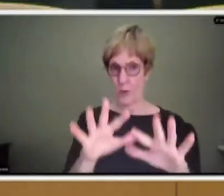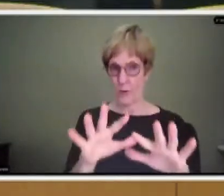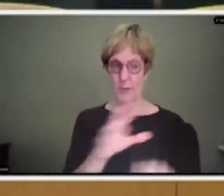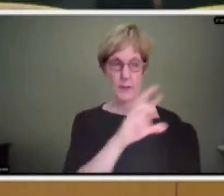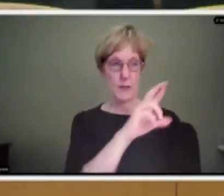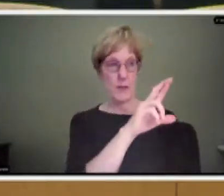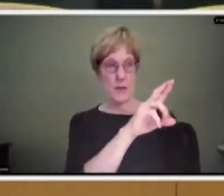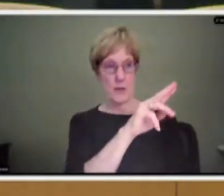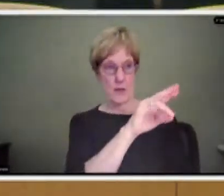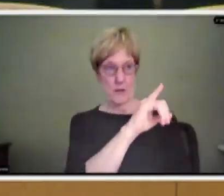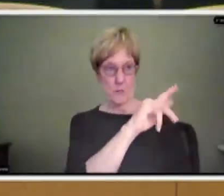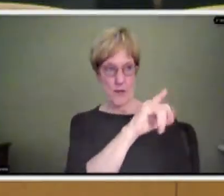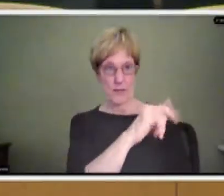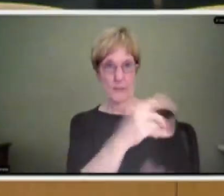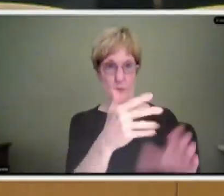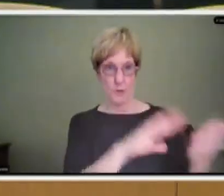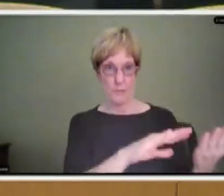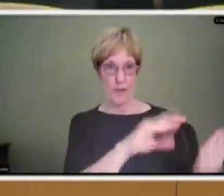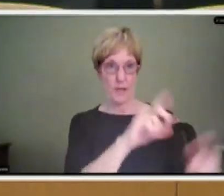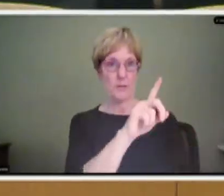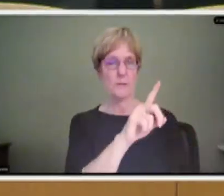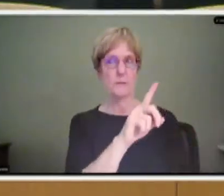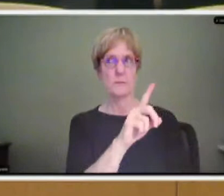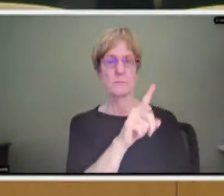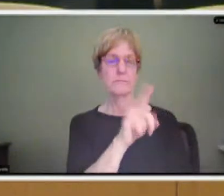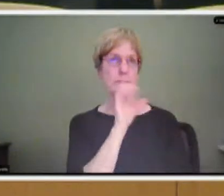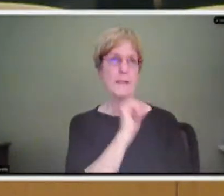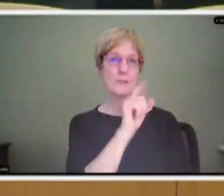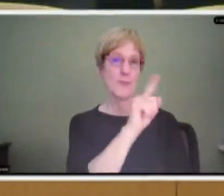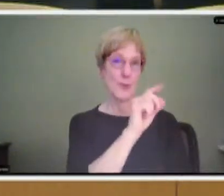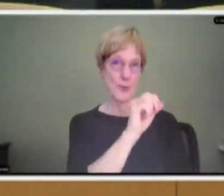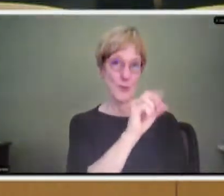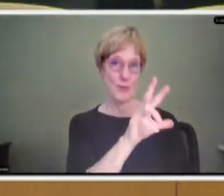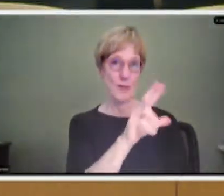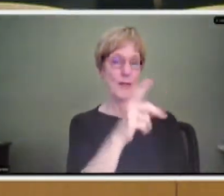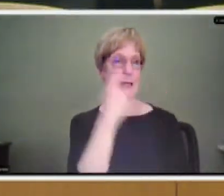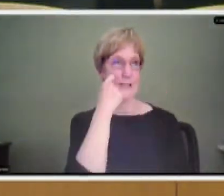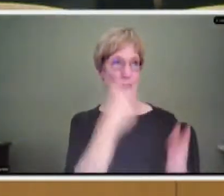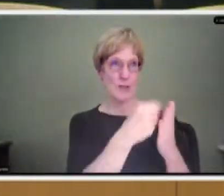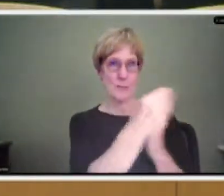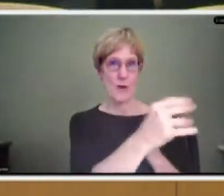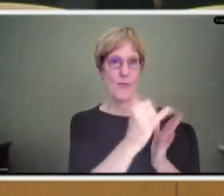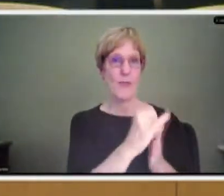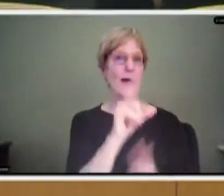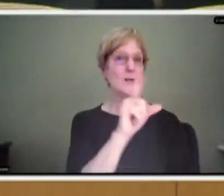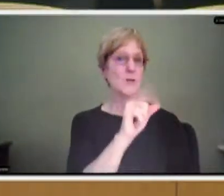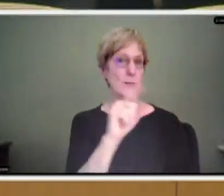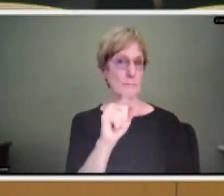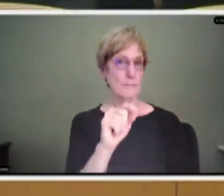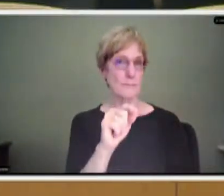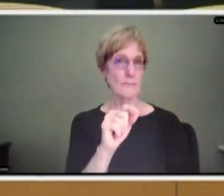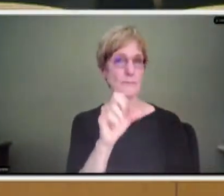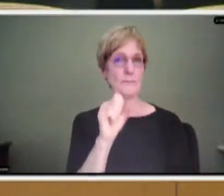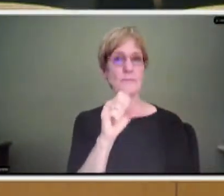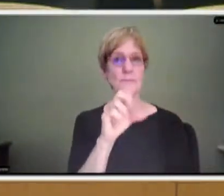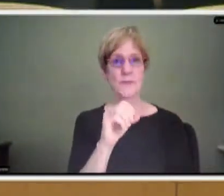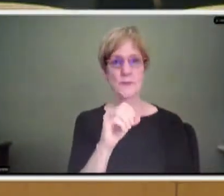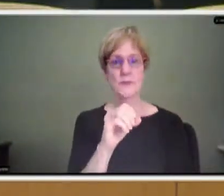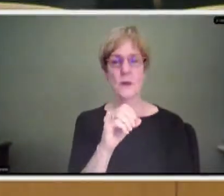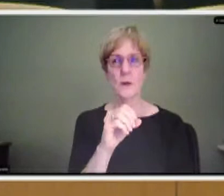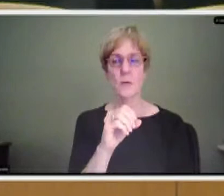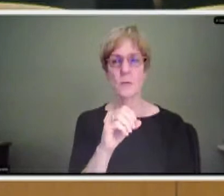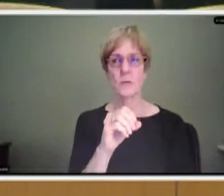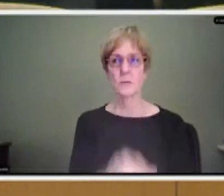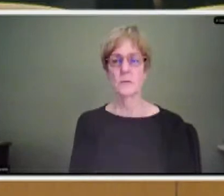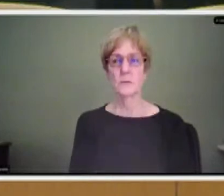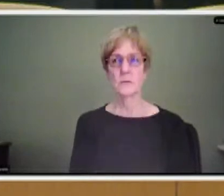property, she passed at 103 years old, and we just bought that in 2020. So half we've owned for